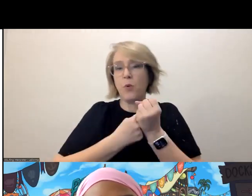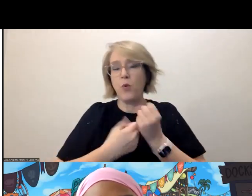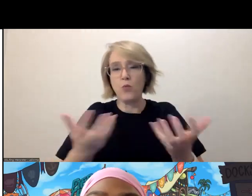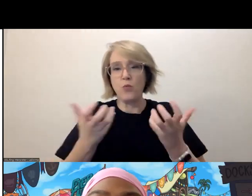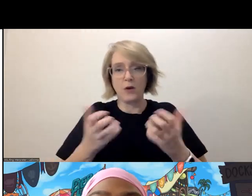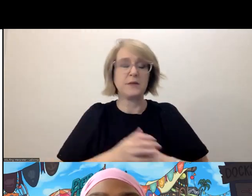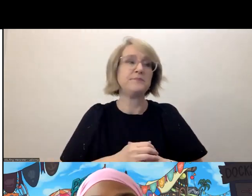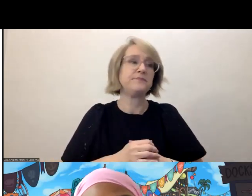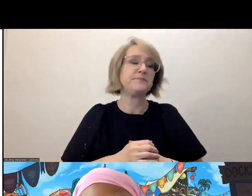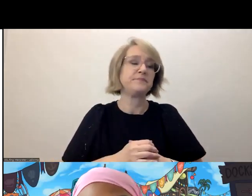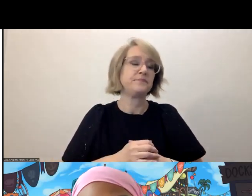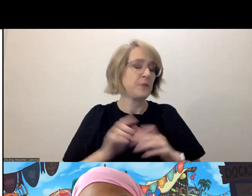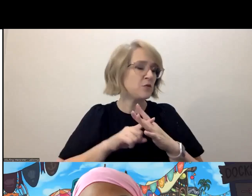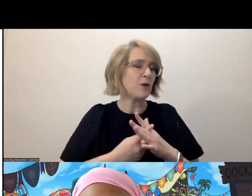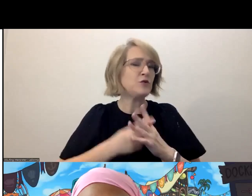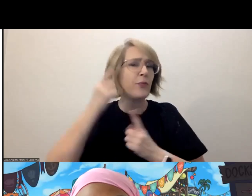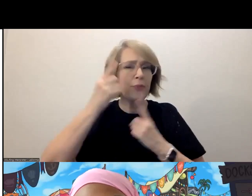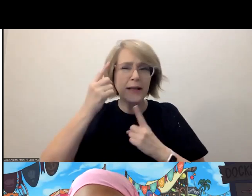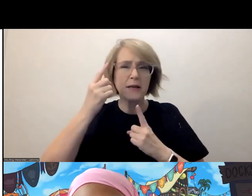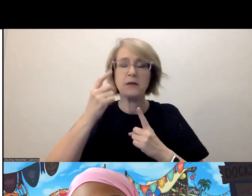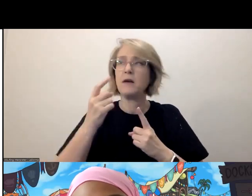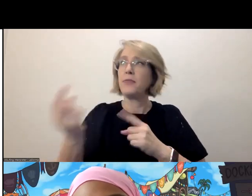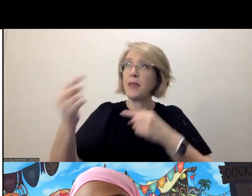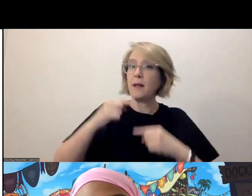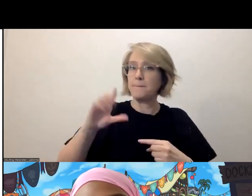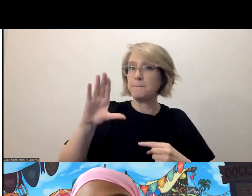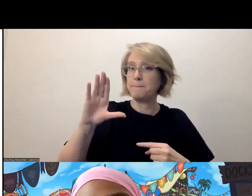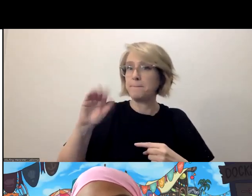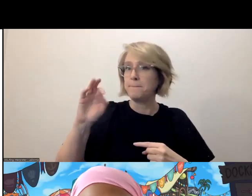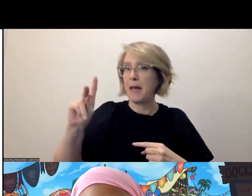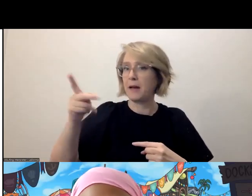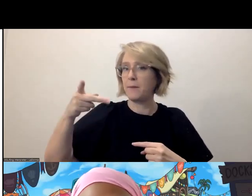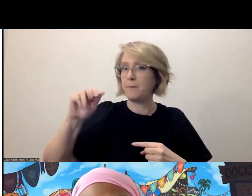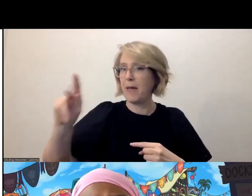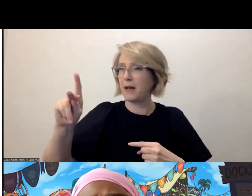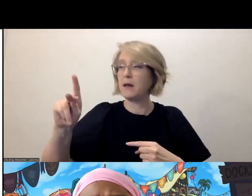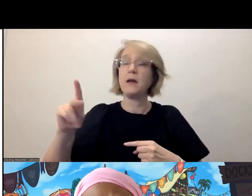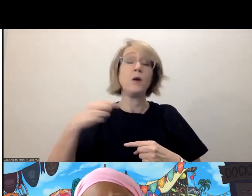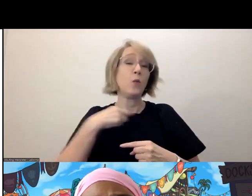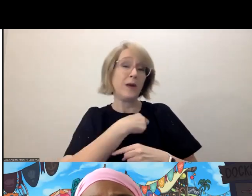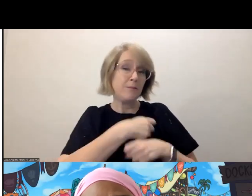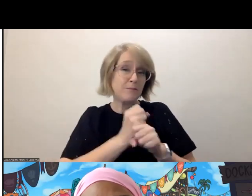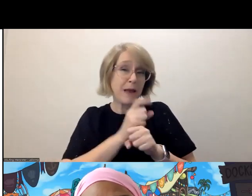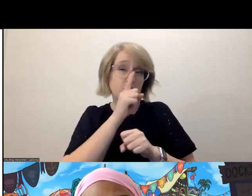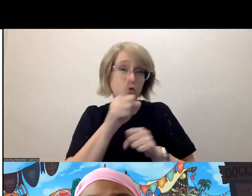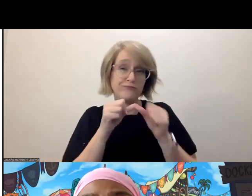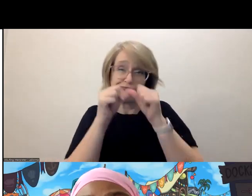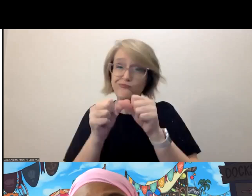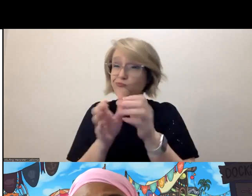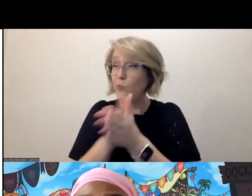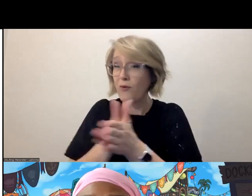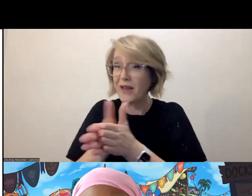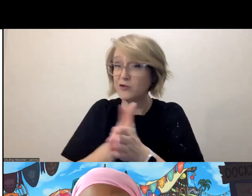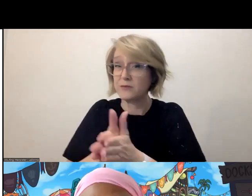also I started thinking, once they come to Backpack, how do we ensure that we keep them motivated? A lot of my providers were saying